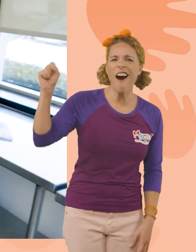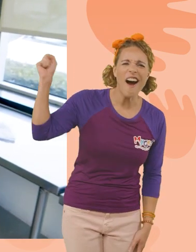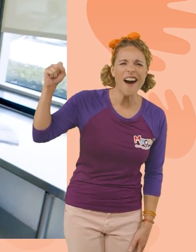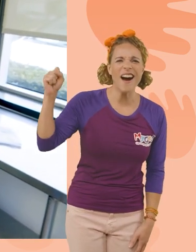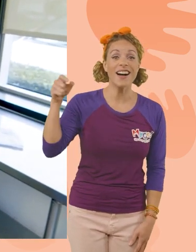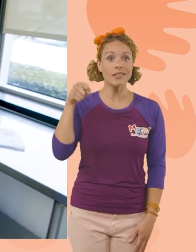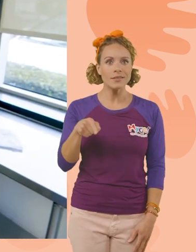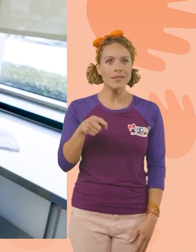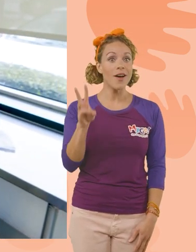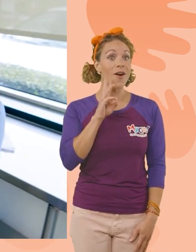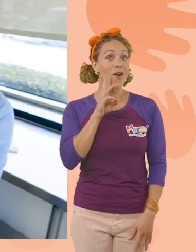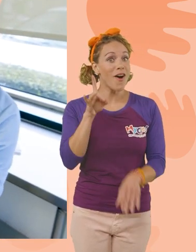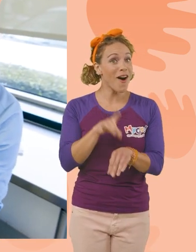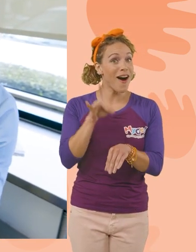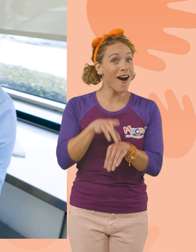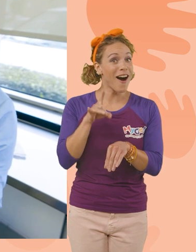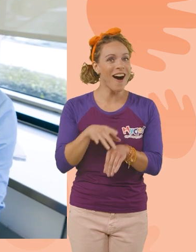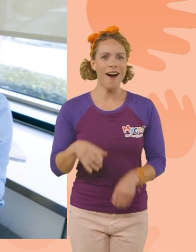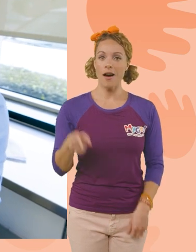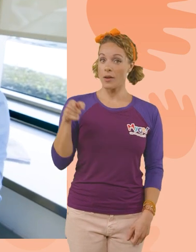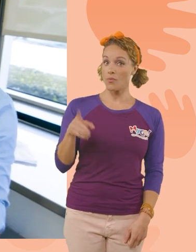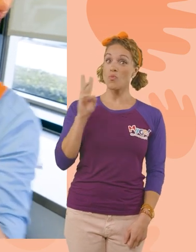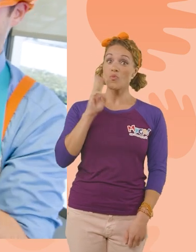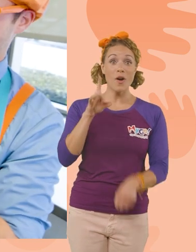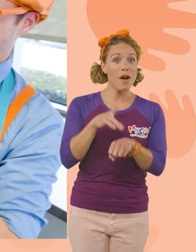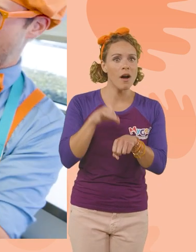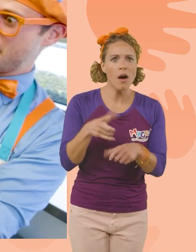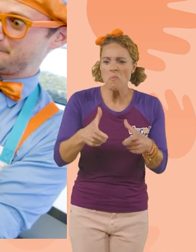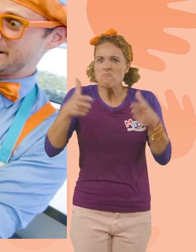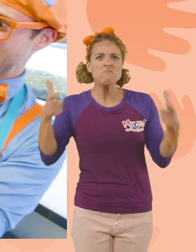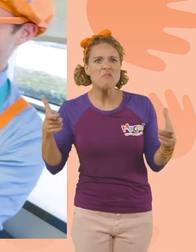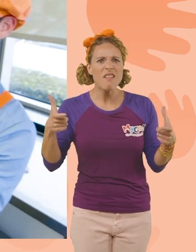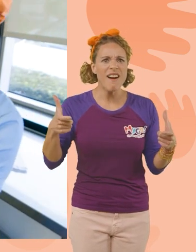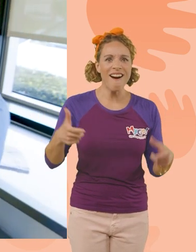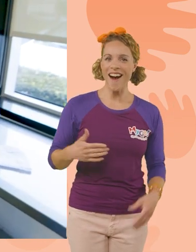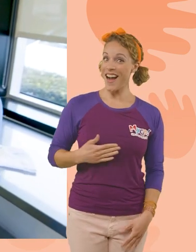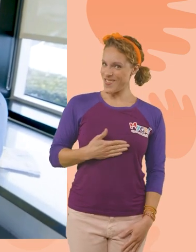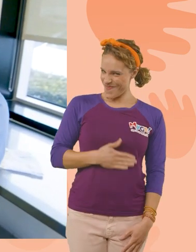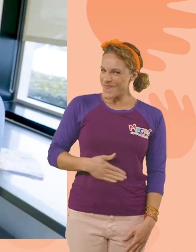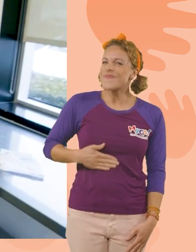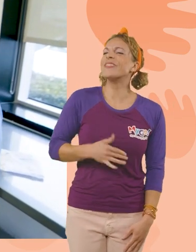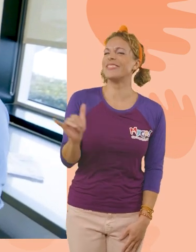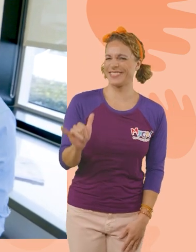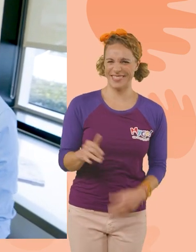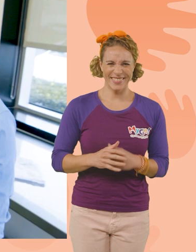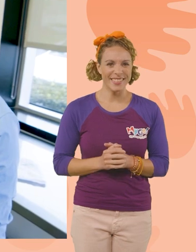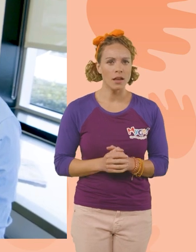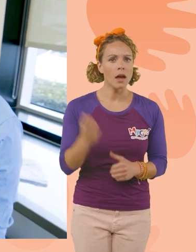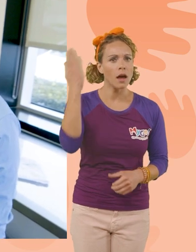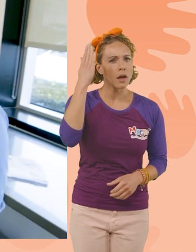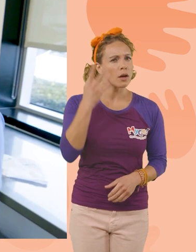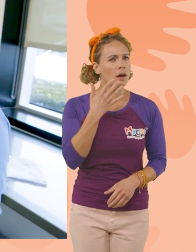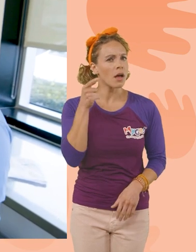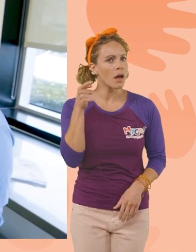Yeah. This is a watermelon, and watermelons are so big and yummy. Do you know